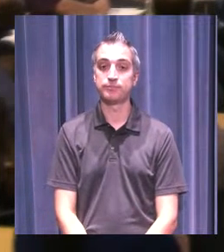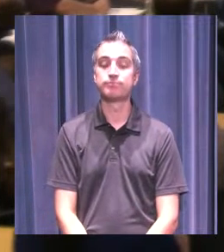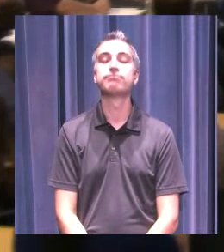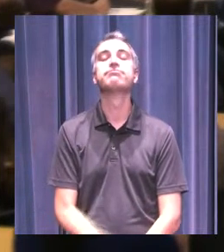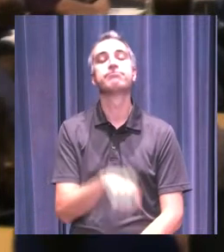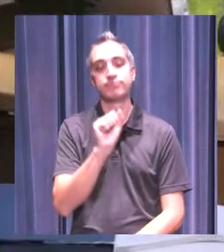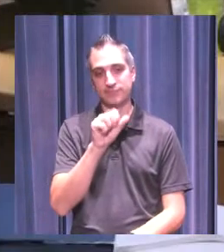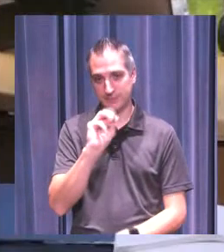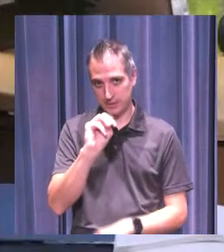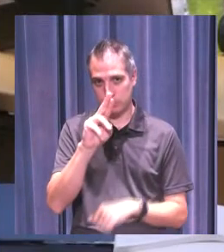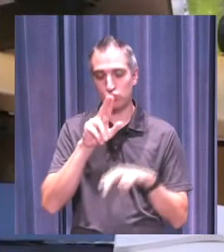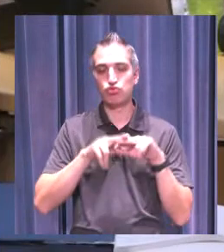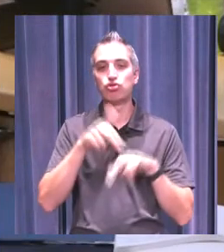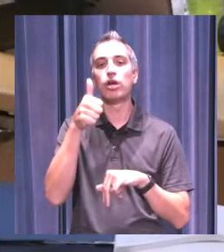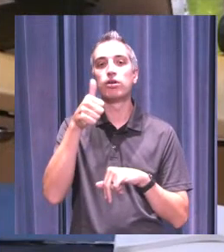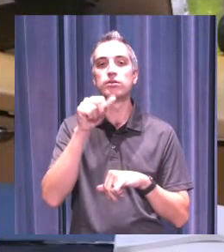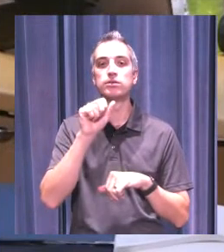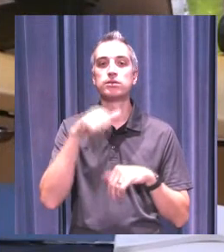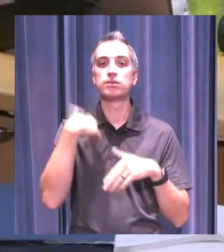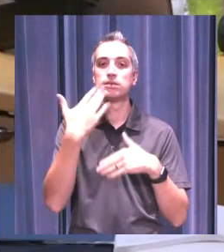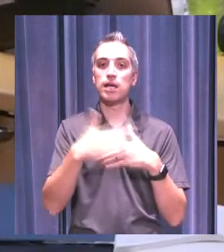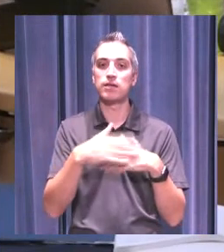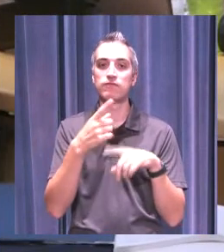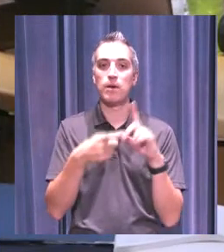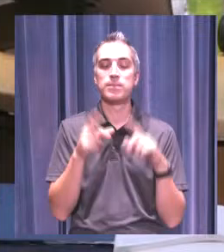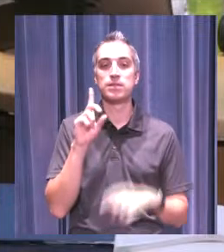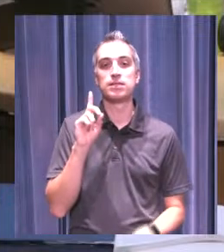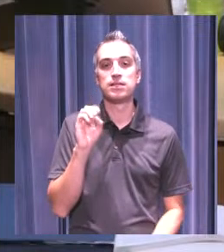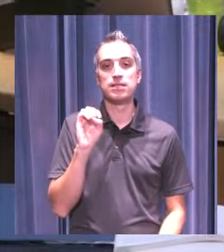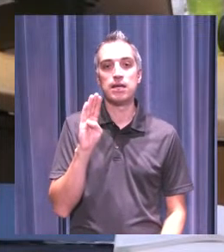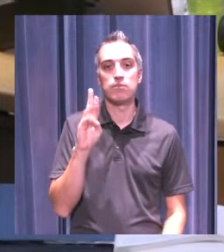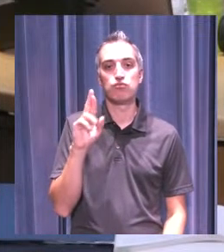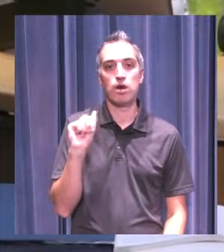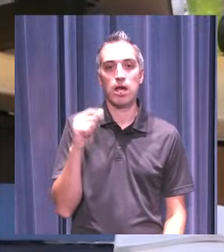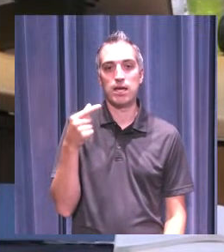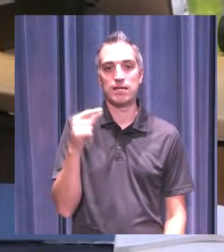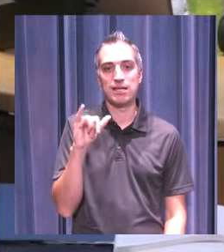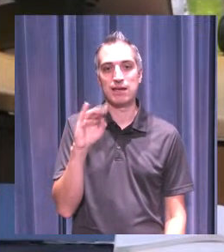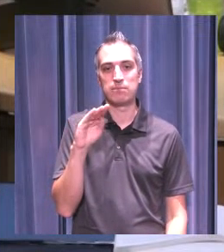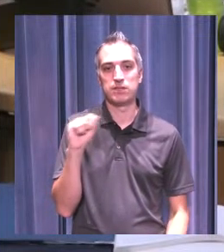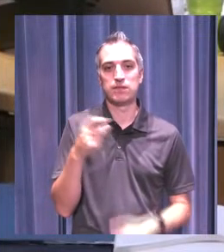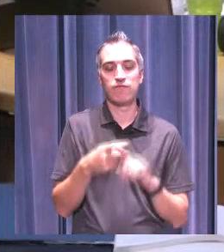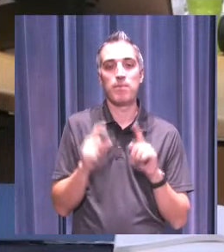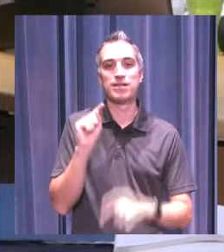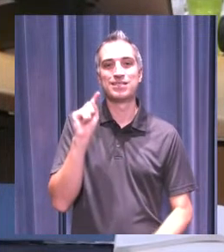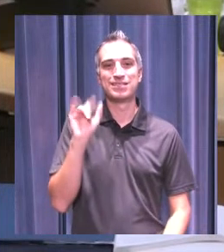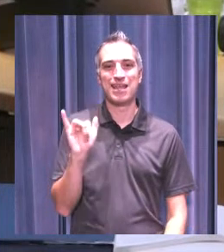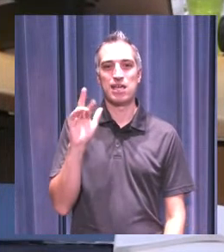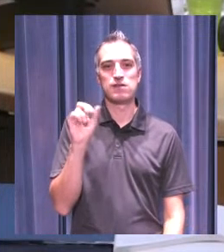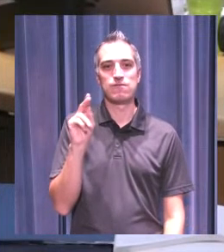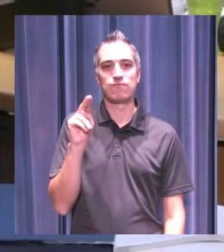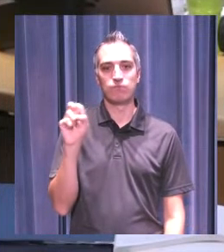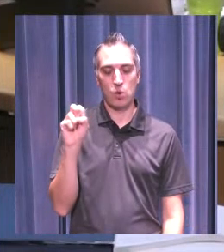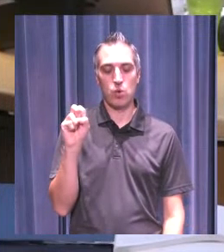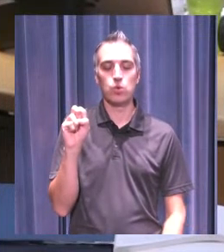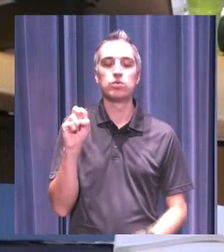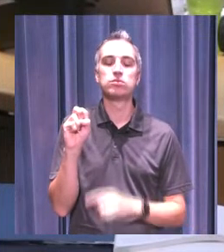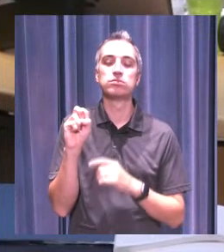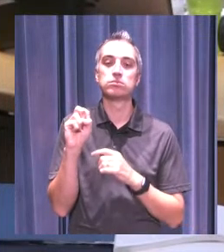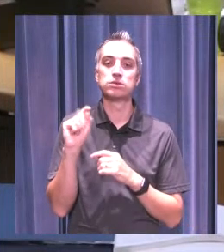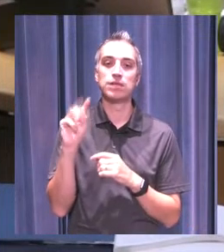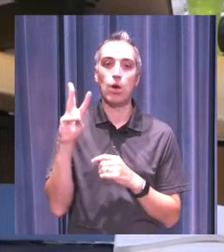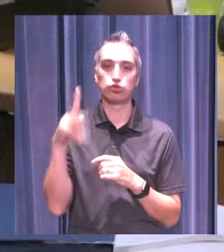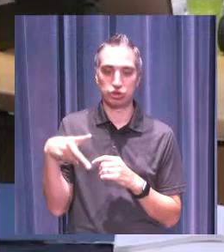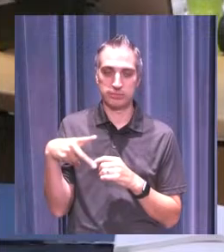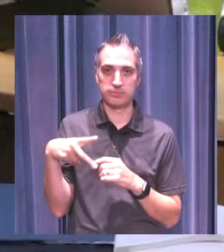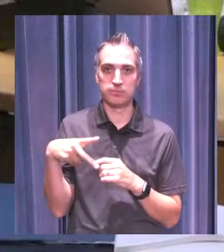Yes, Mr. Chair. The next one has been submitted by Deborah Gibbs of Tyrone Township, Livingston County, on the topic of